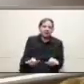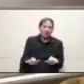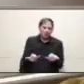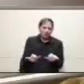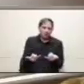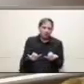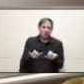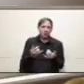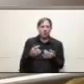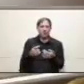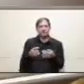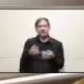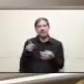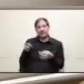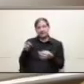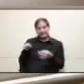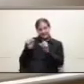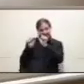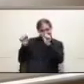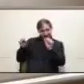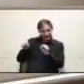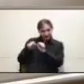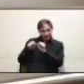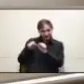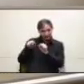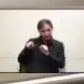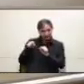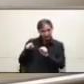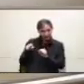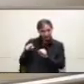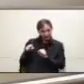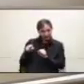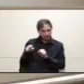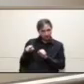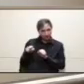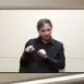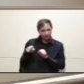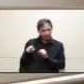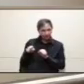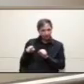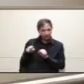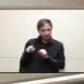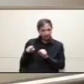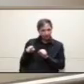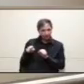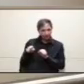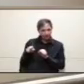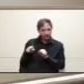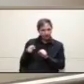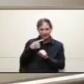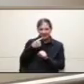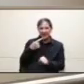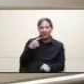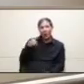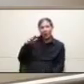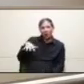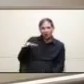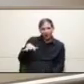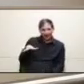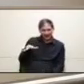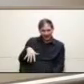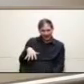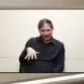the automated performance management system, you said that it's automated. I want